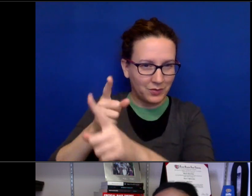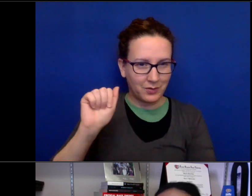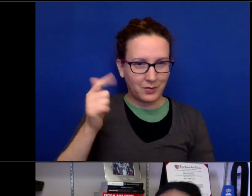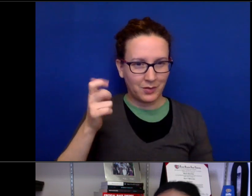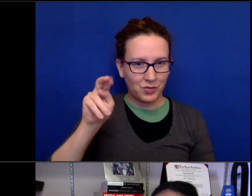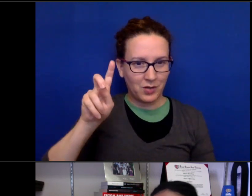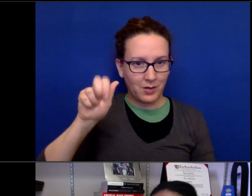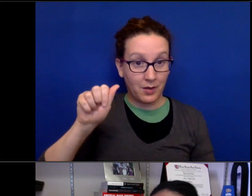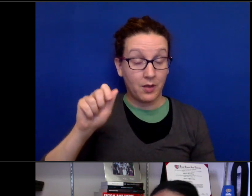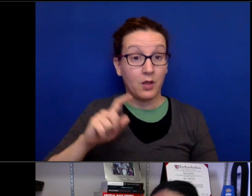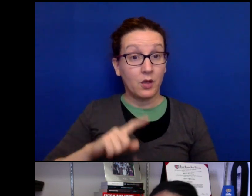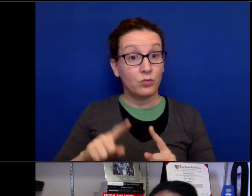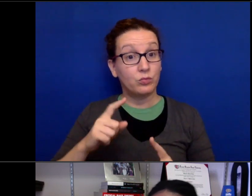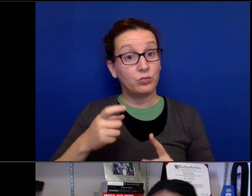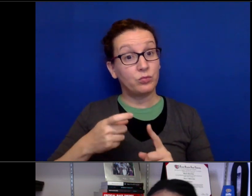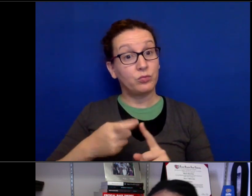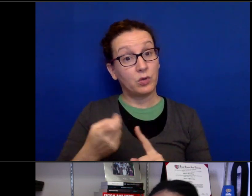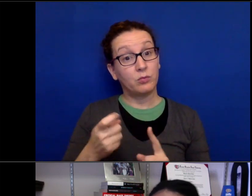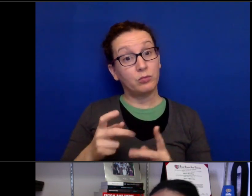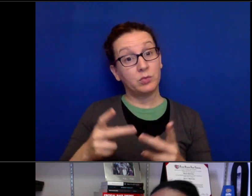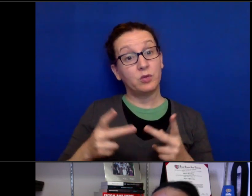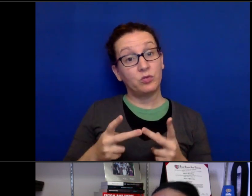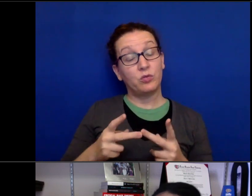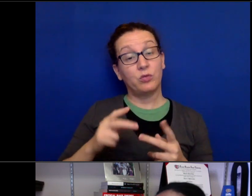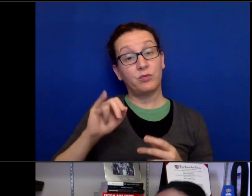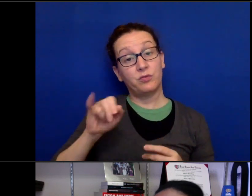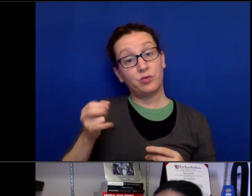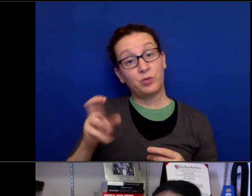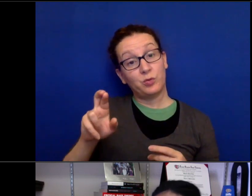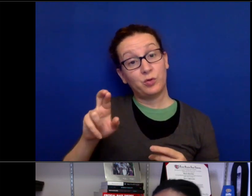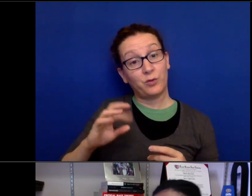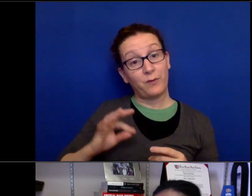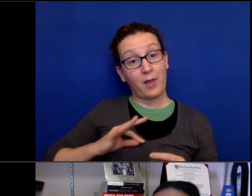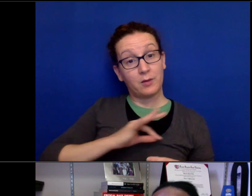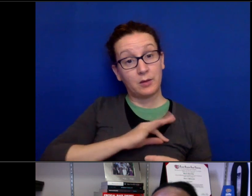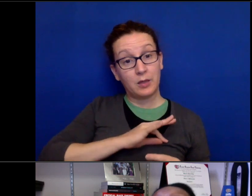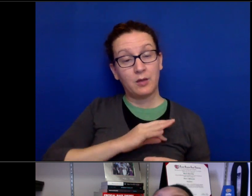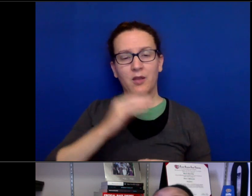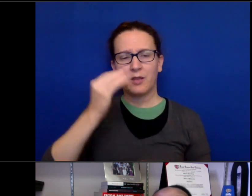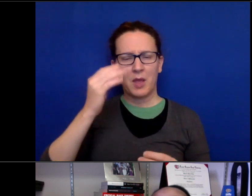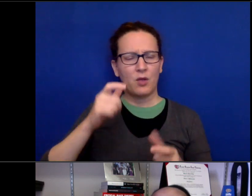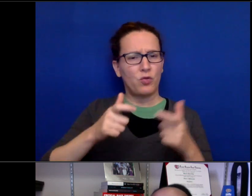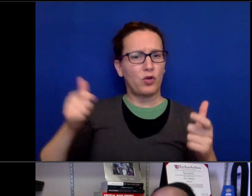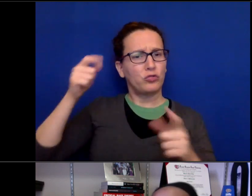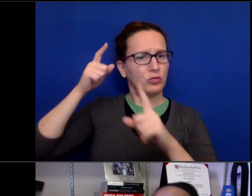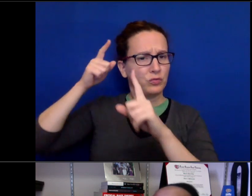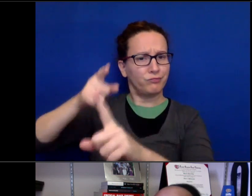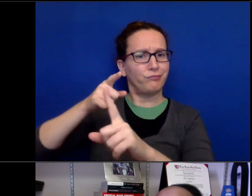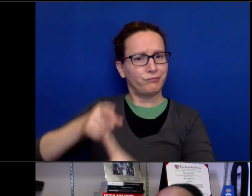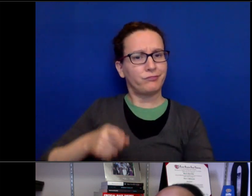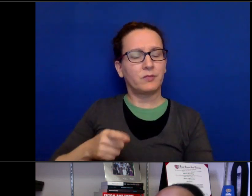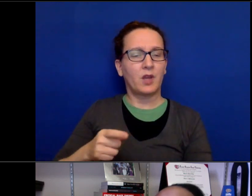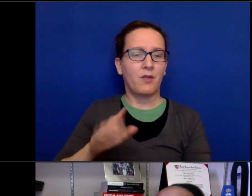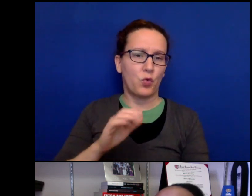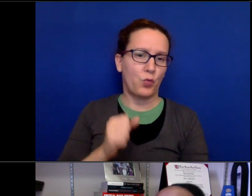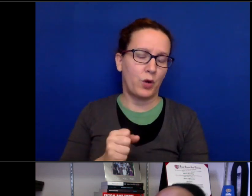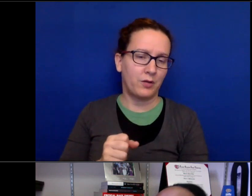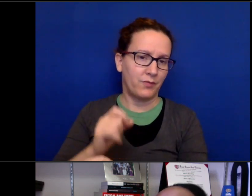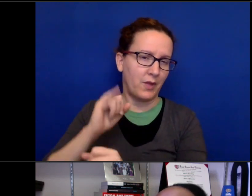least from the position of junior faculty, thinking about the larger sort of objectives of your work and